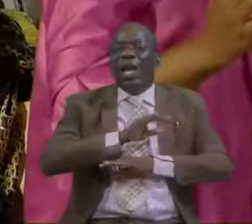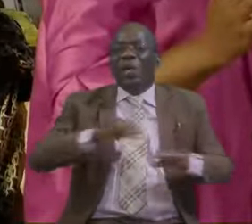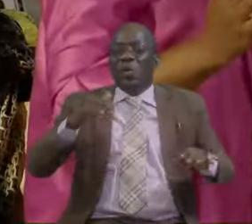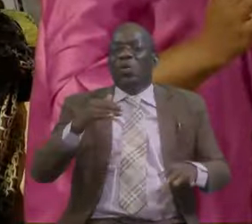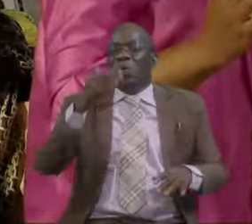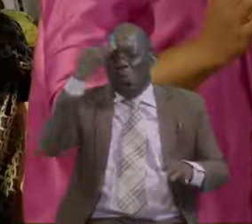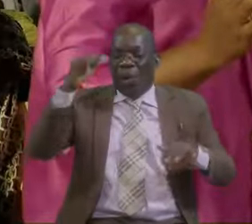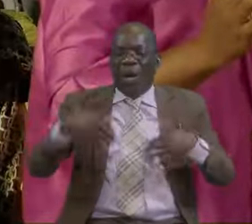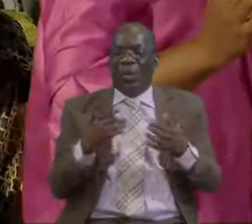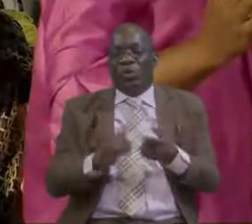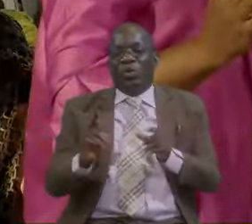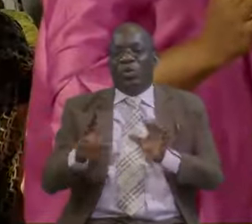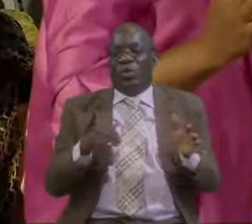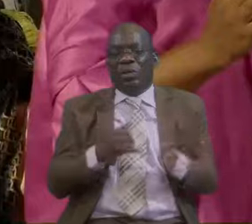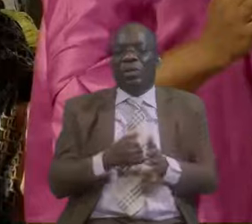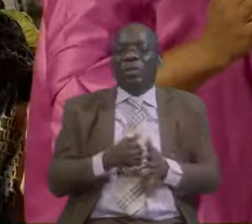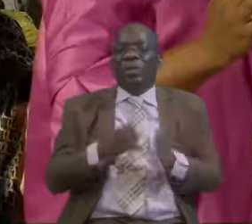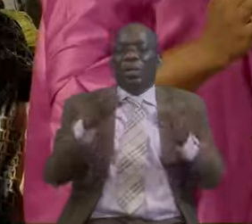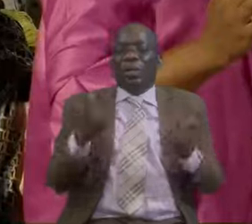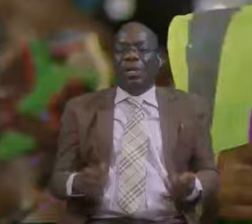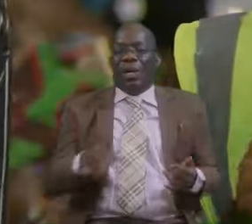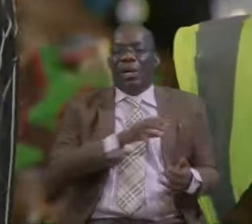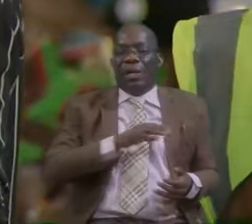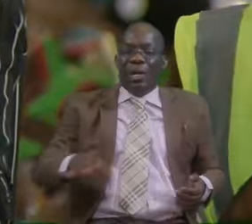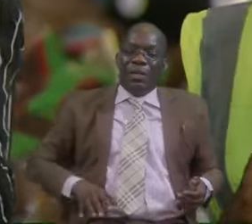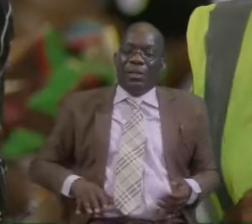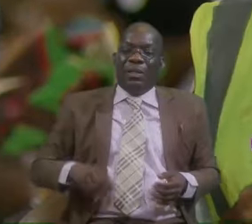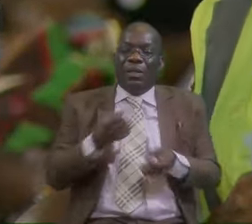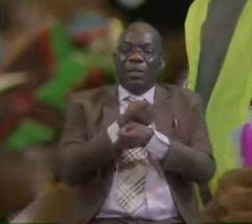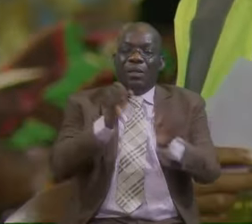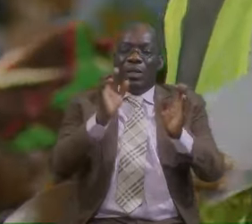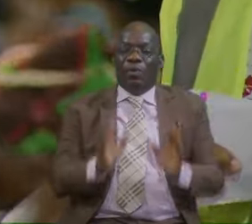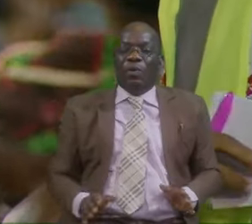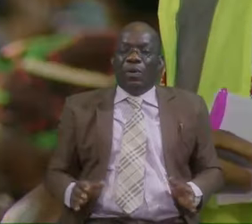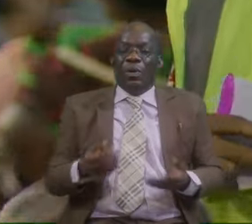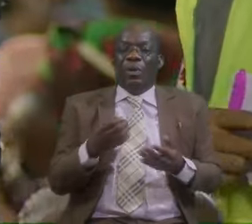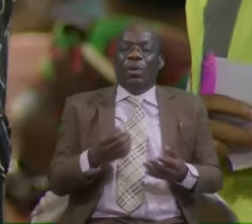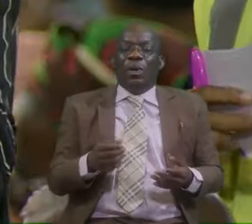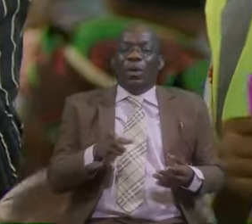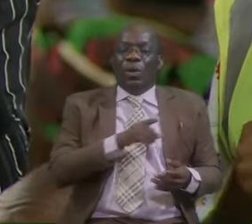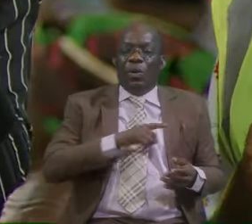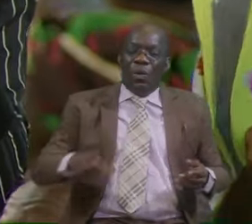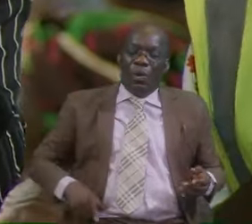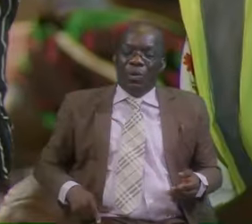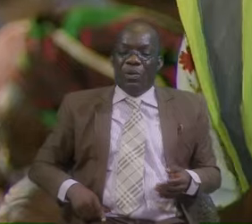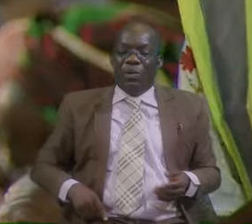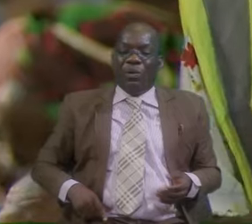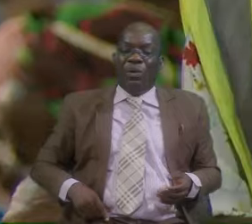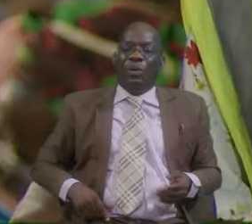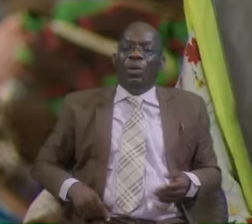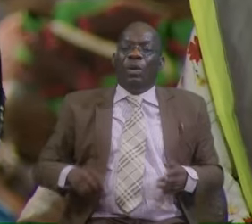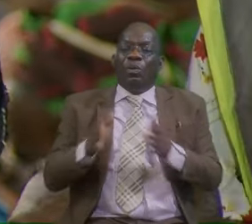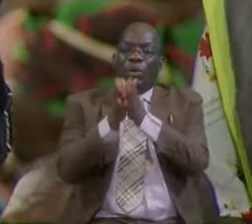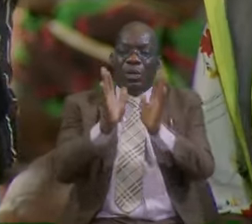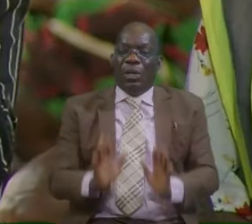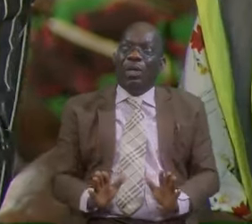Now, Christ, Savior, Lord, Intercessor, do it